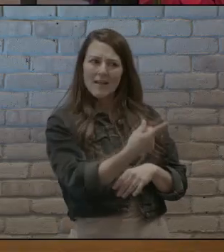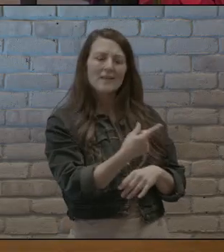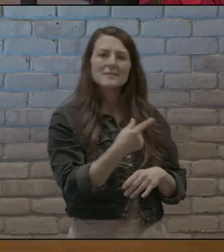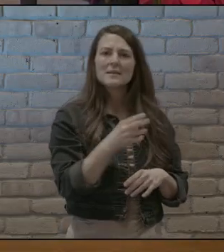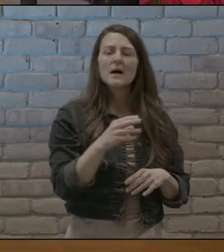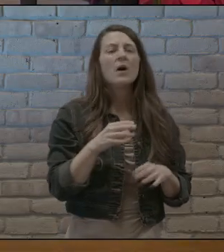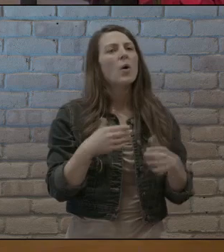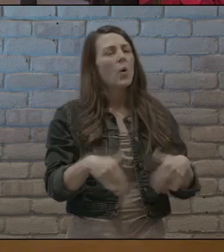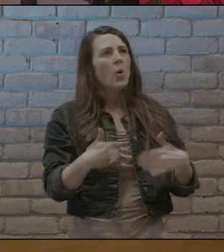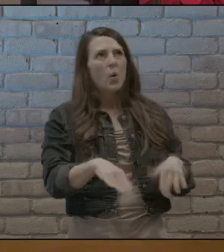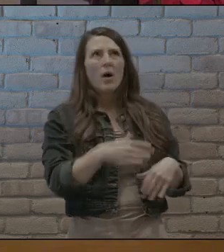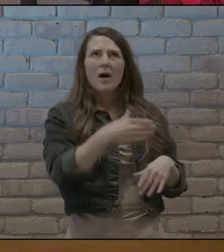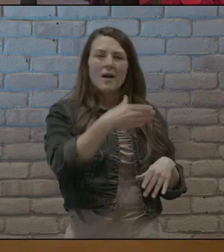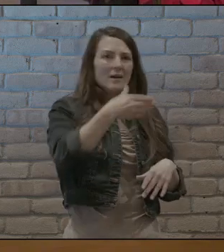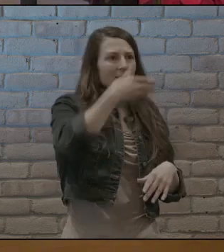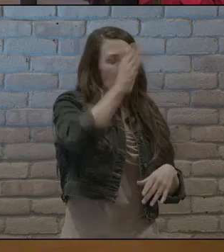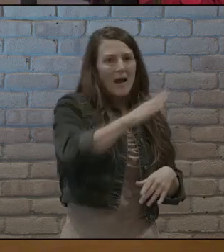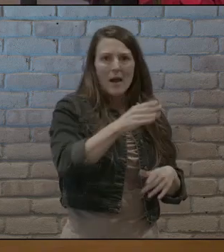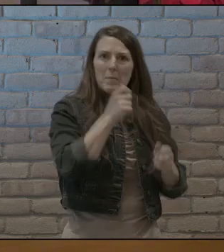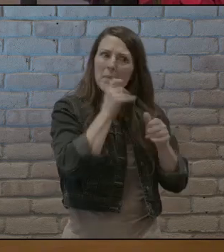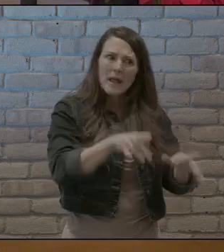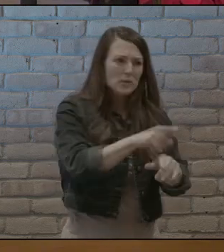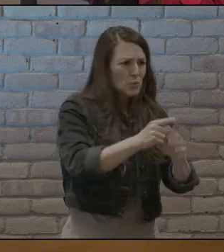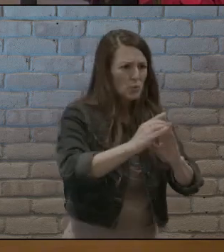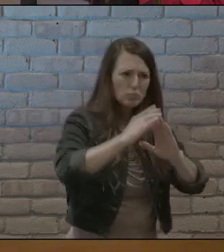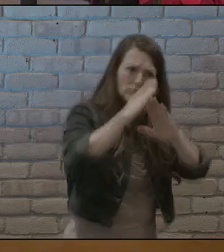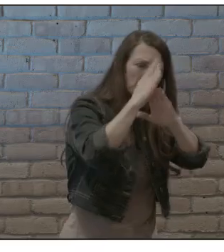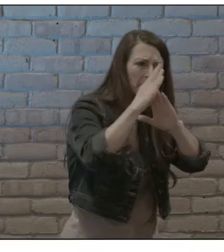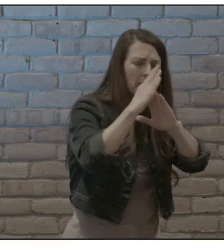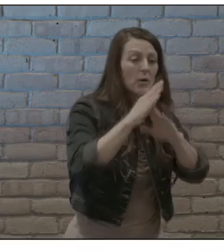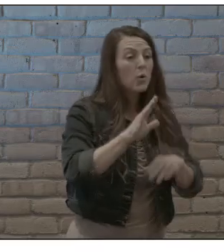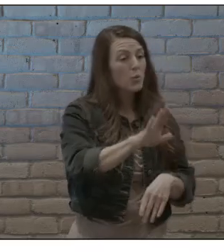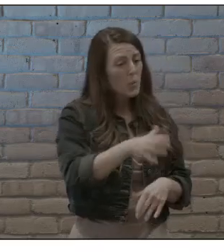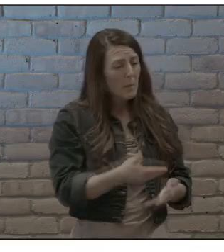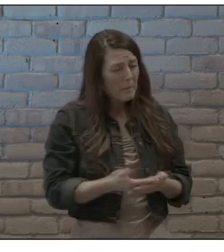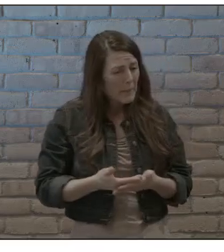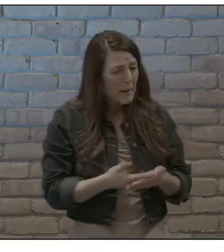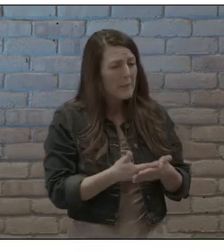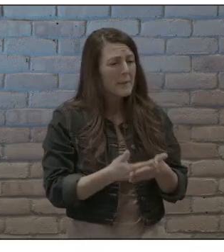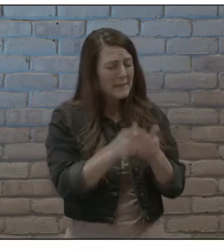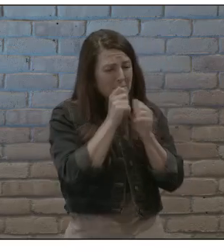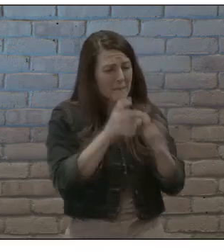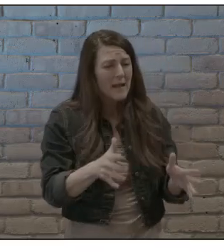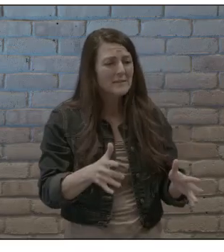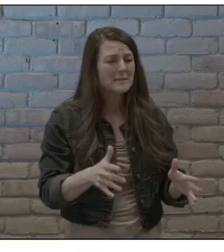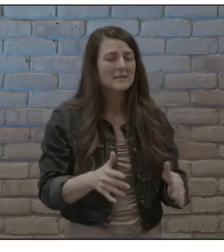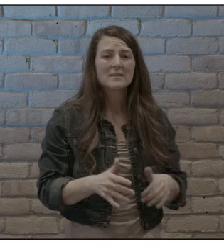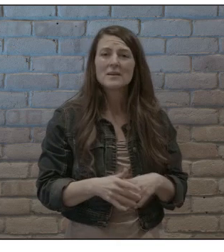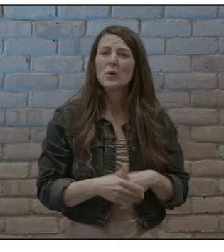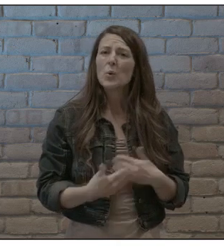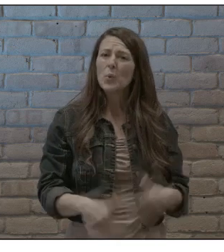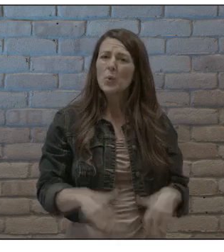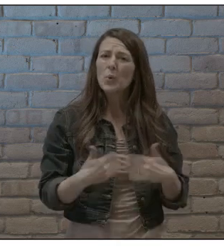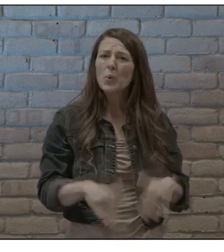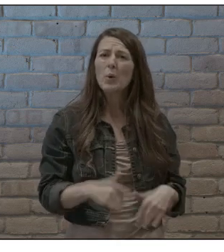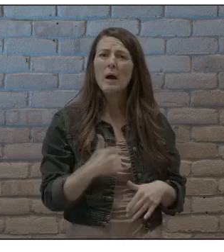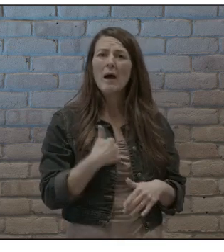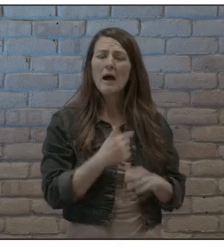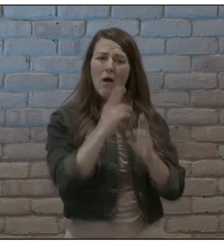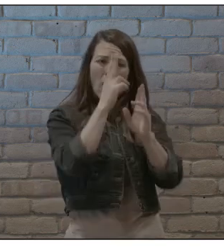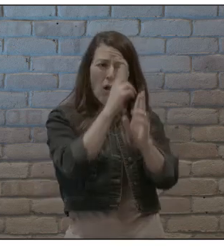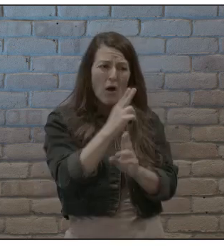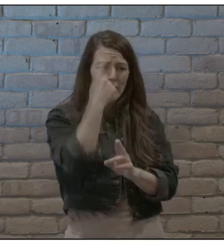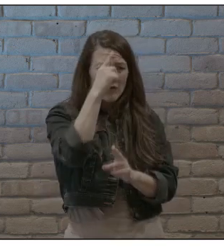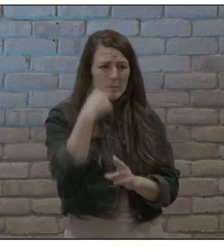has blessed you above all women, and your child is blessed. Why am I so honored that the mother of my